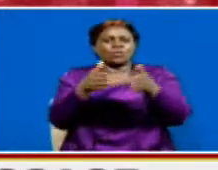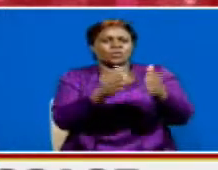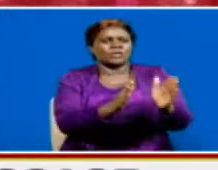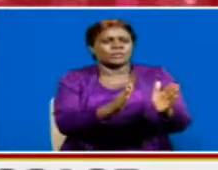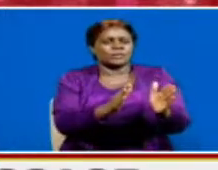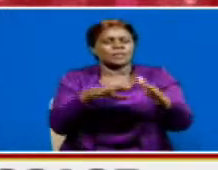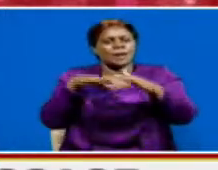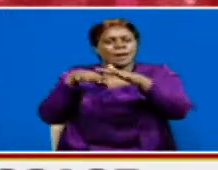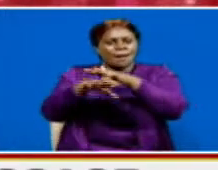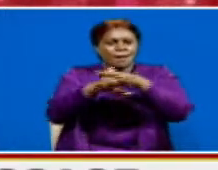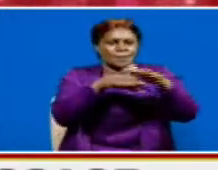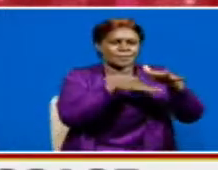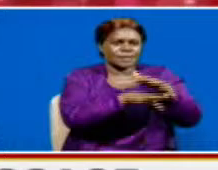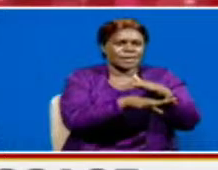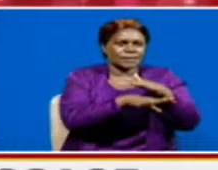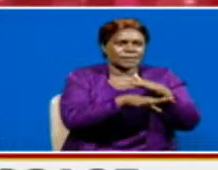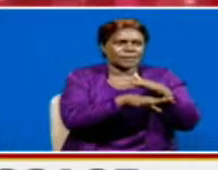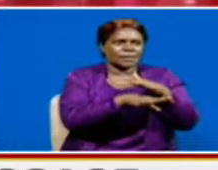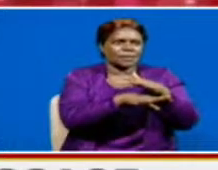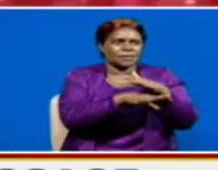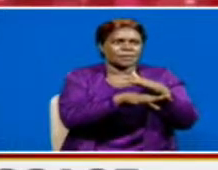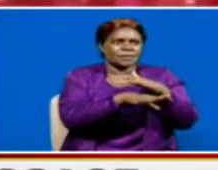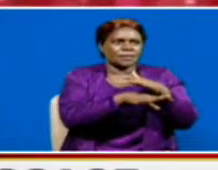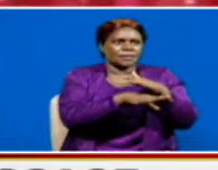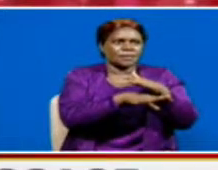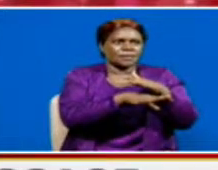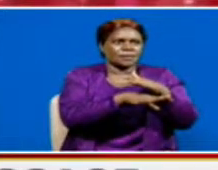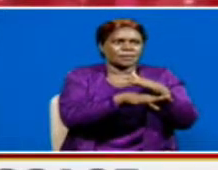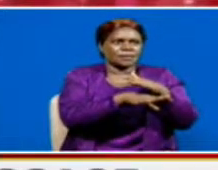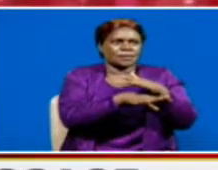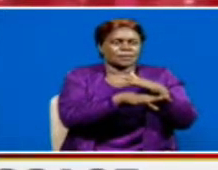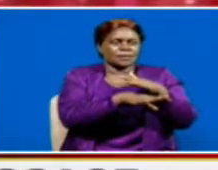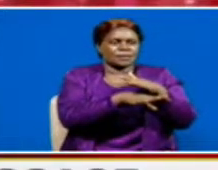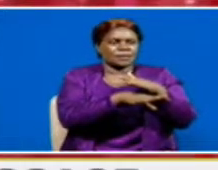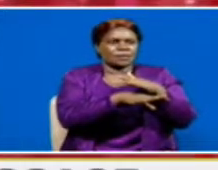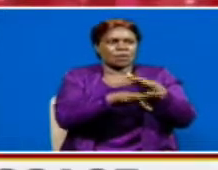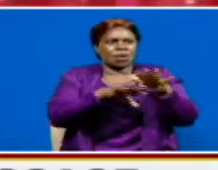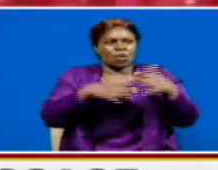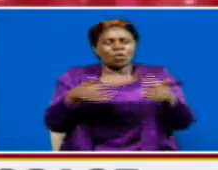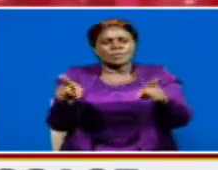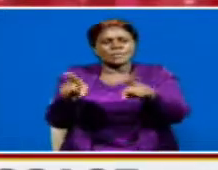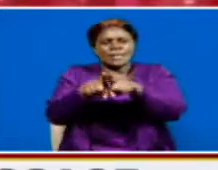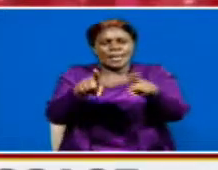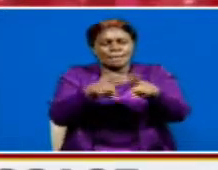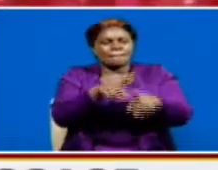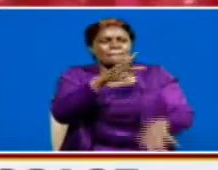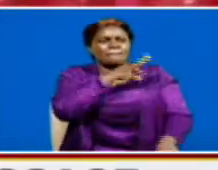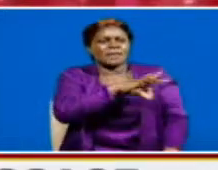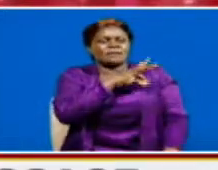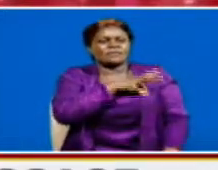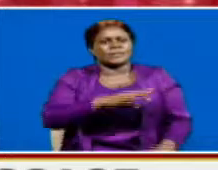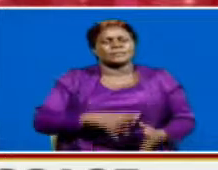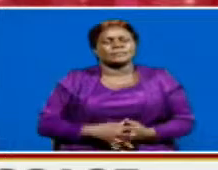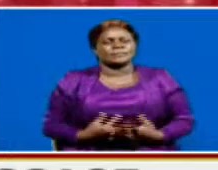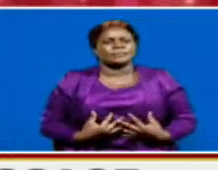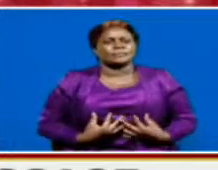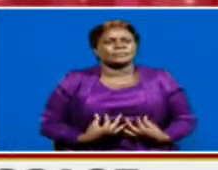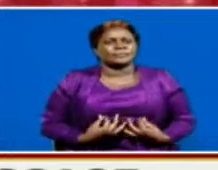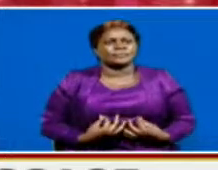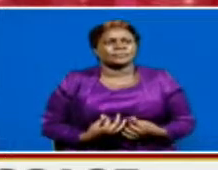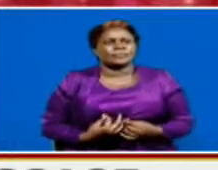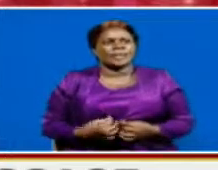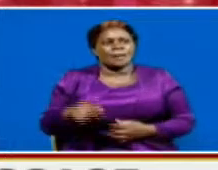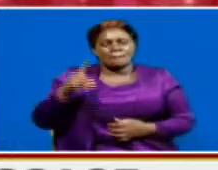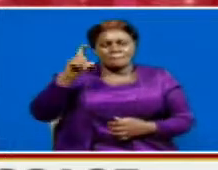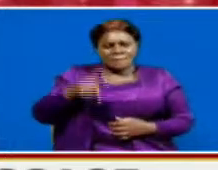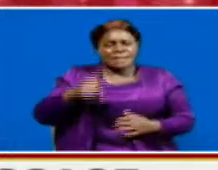to access either commensurate, if not similar, benefits.